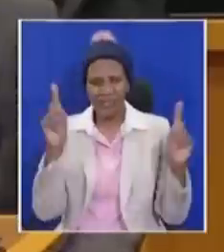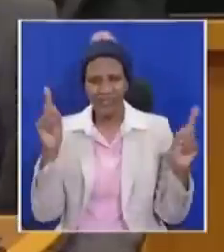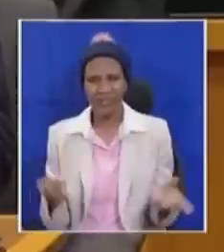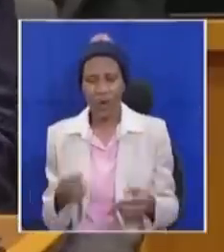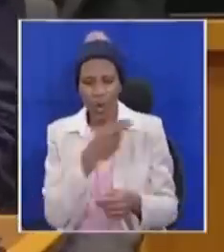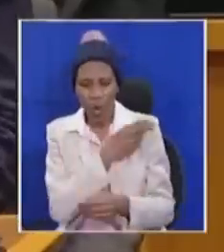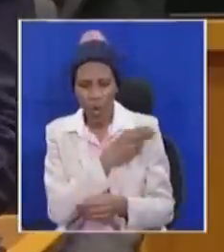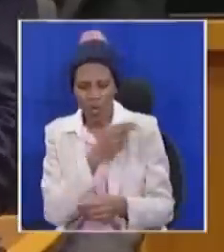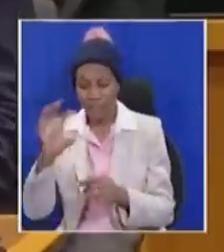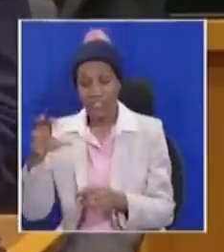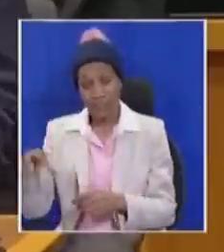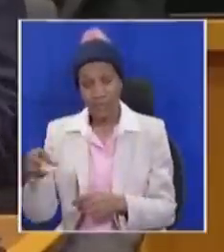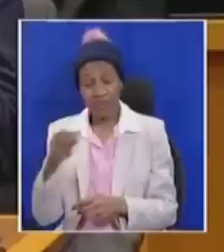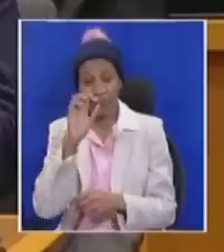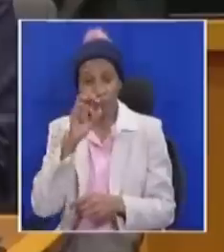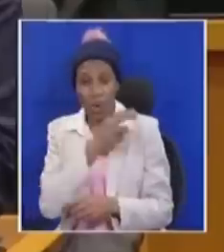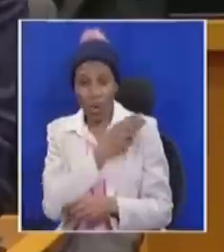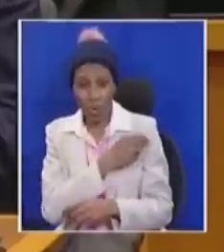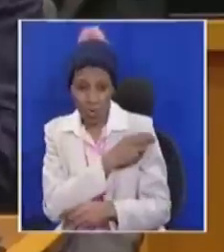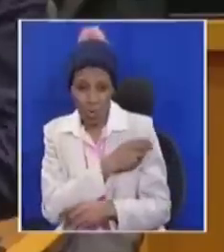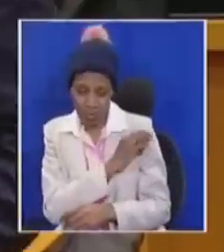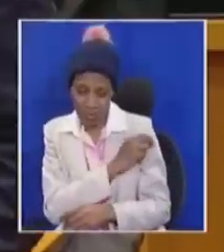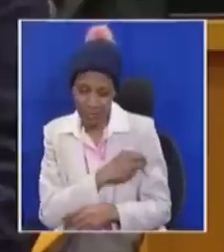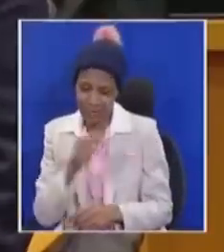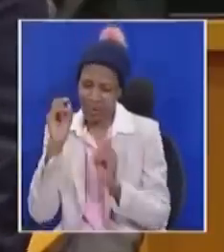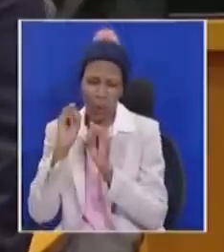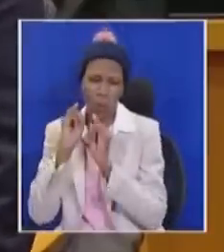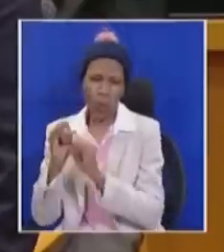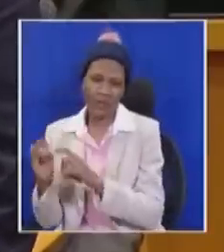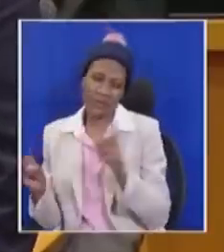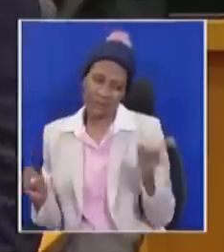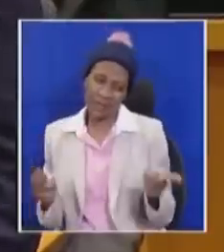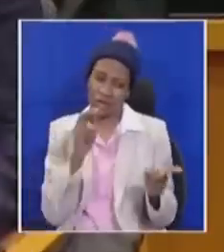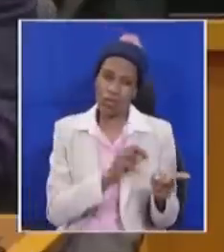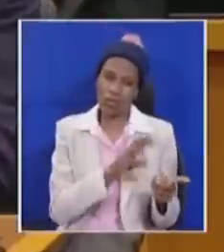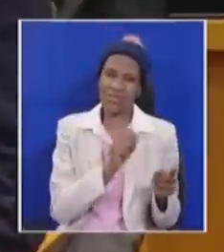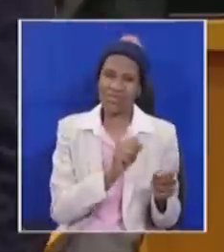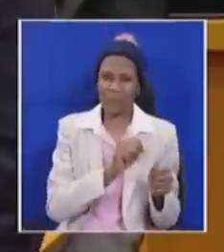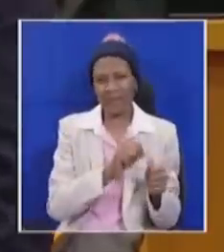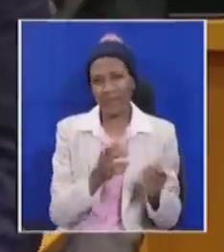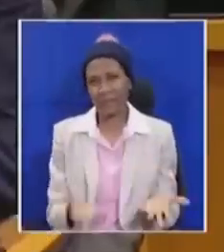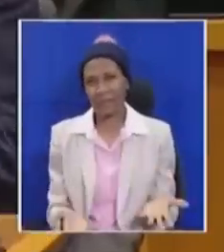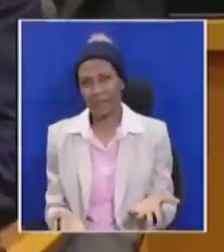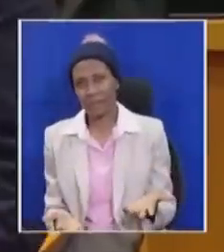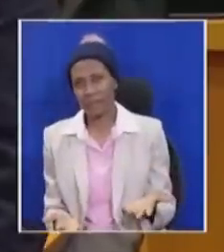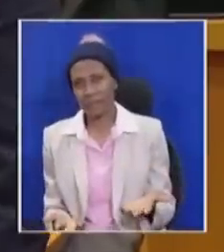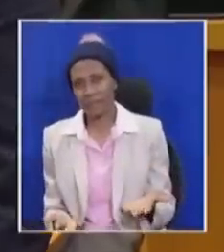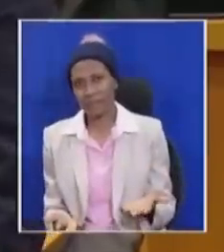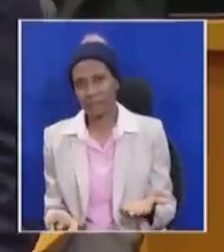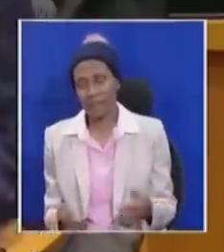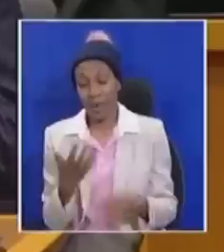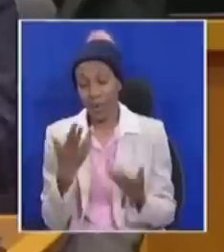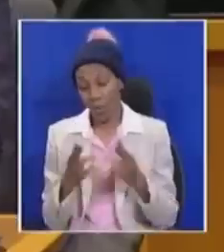governance in the Free State province are far worse than what we've seen in the Northwest. And I certainly hope that my honourable friend is